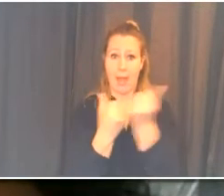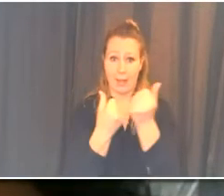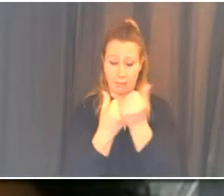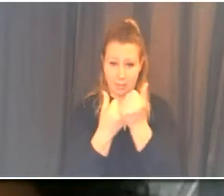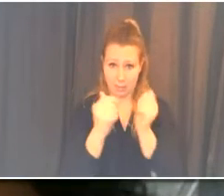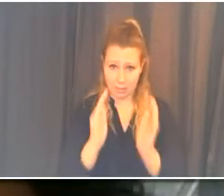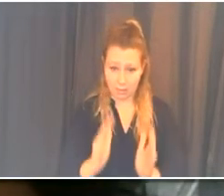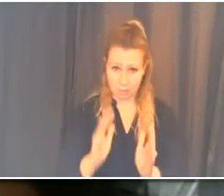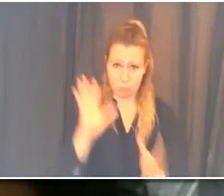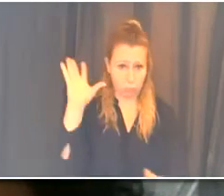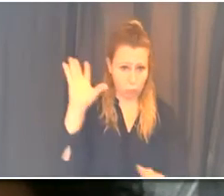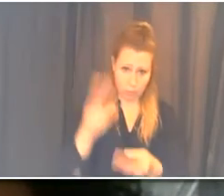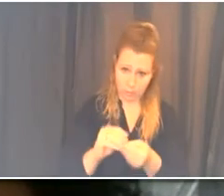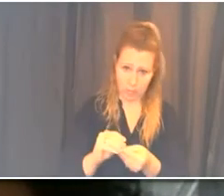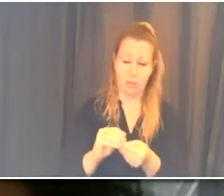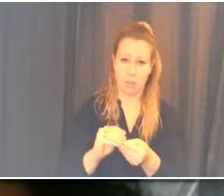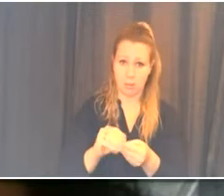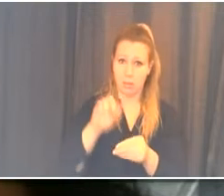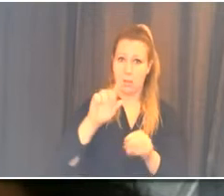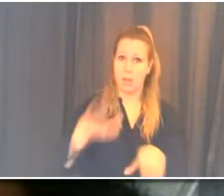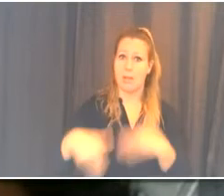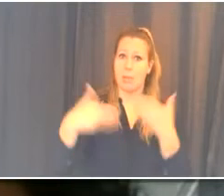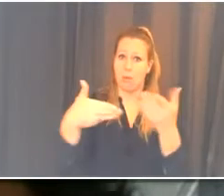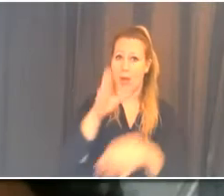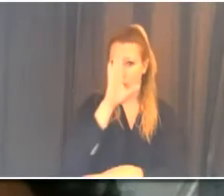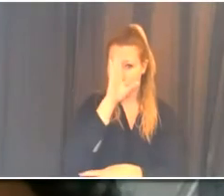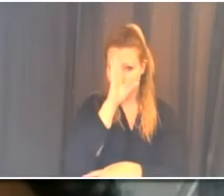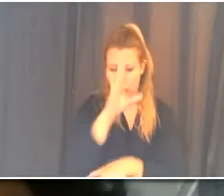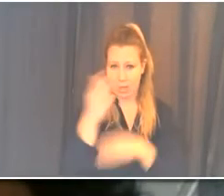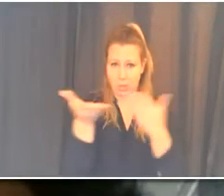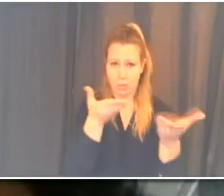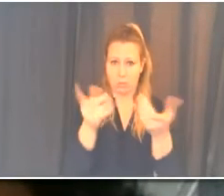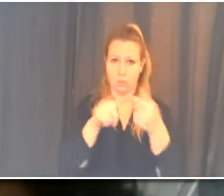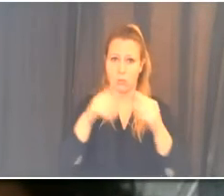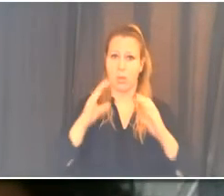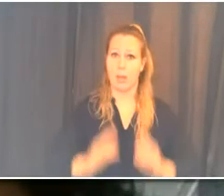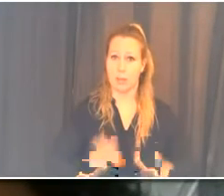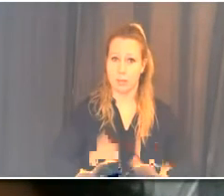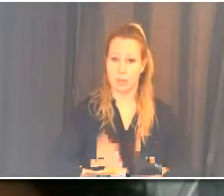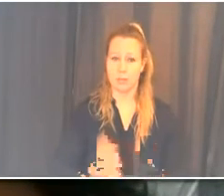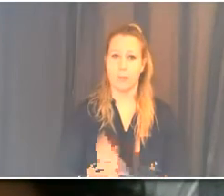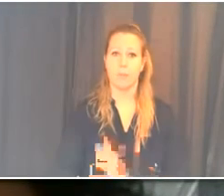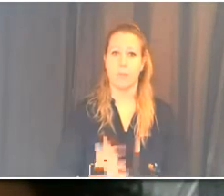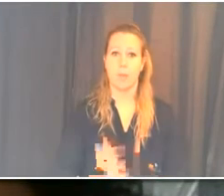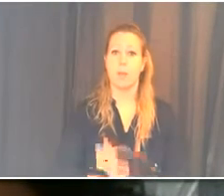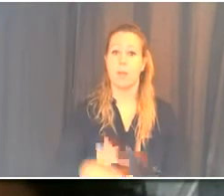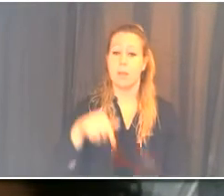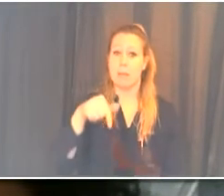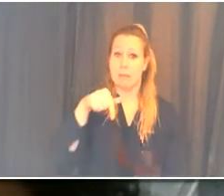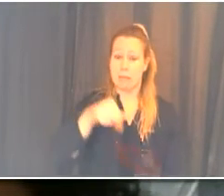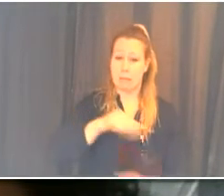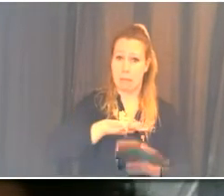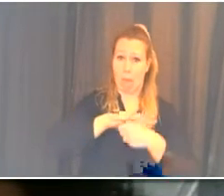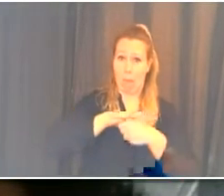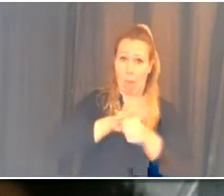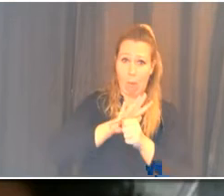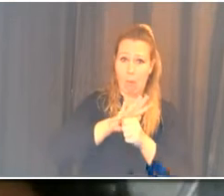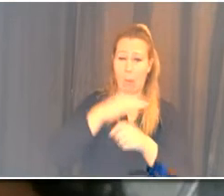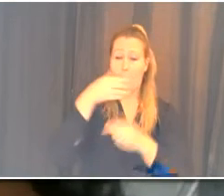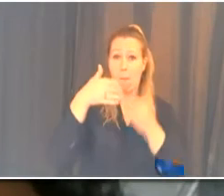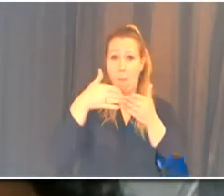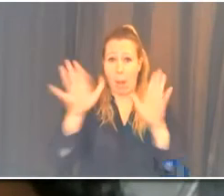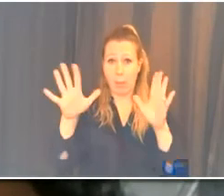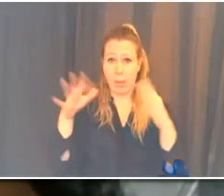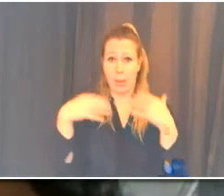coincidentally our clients are primarily immigrant survivors of color support for our program and for all of the